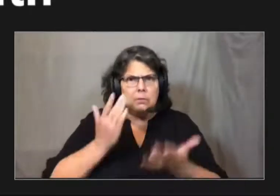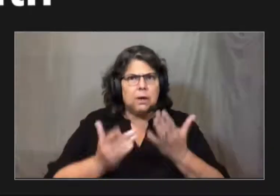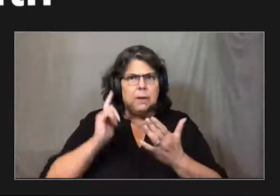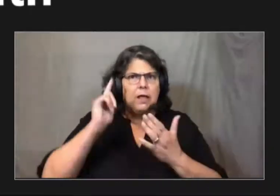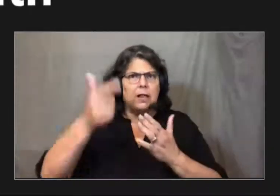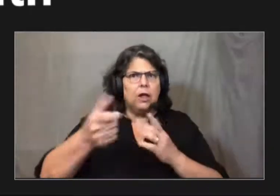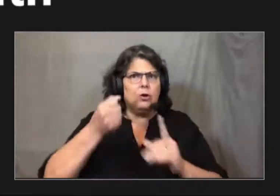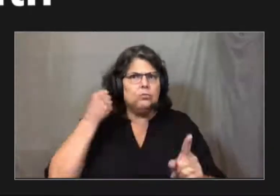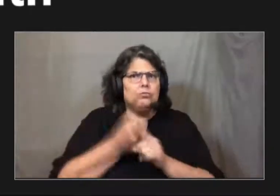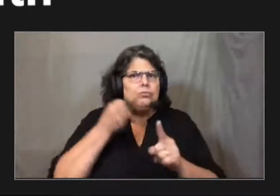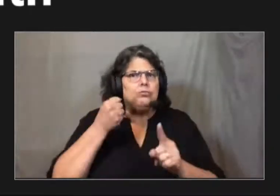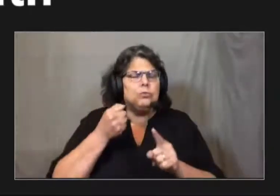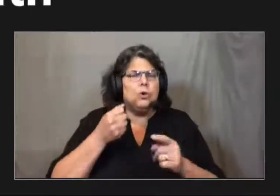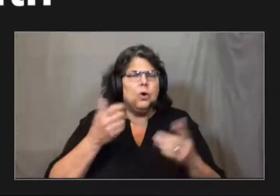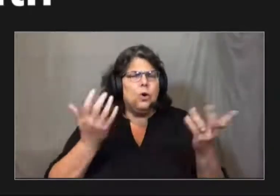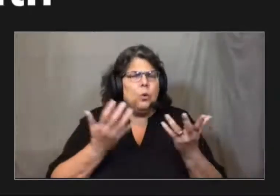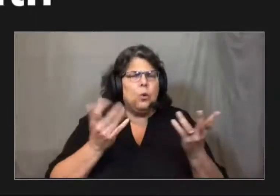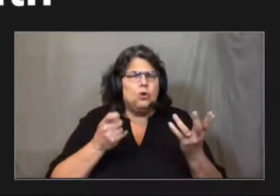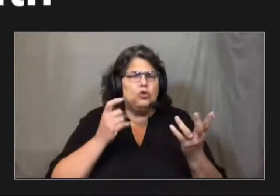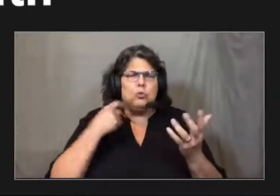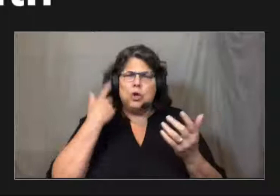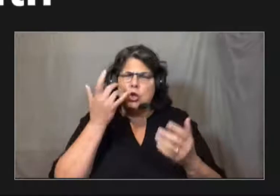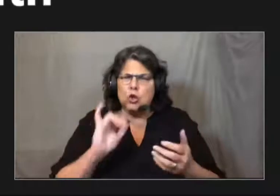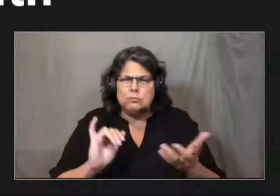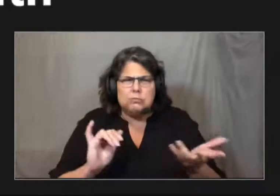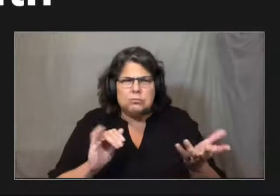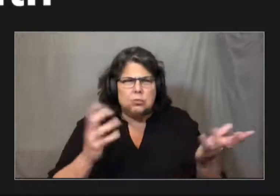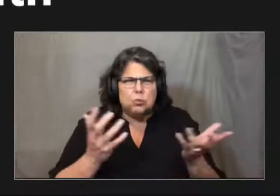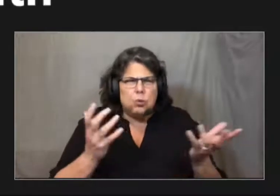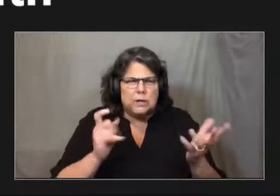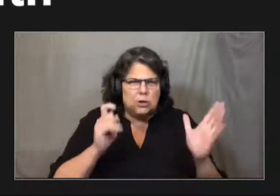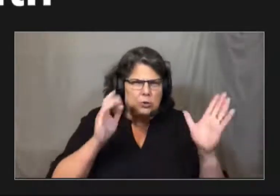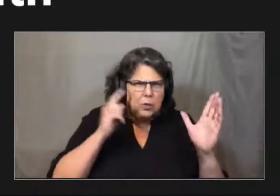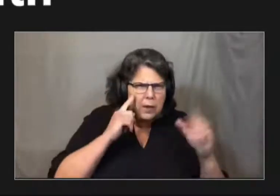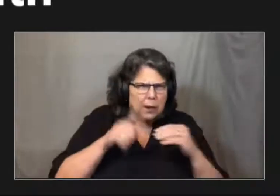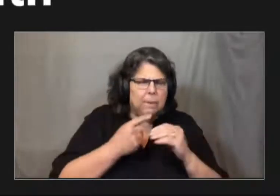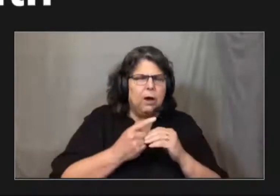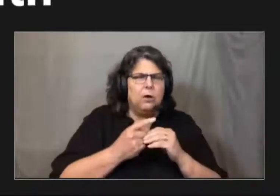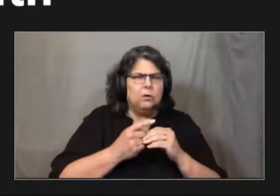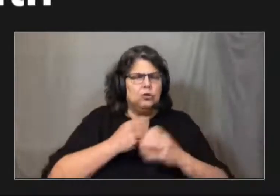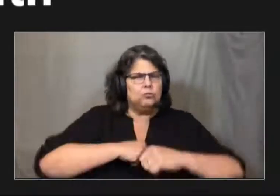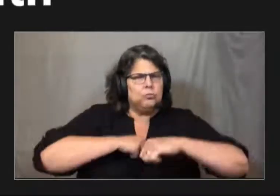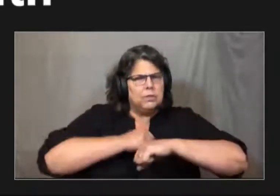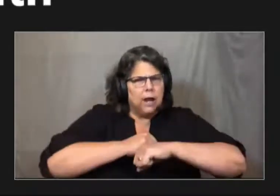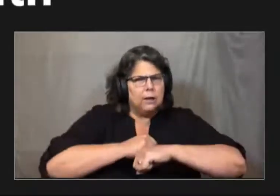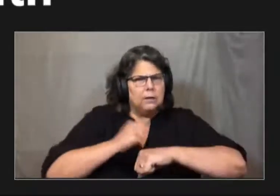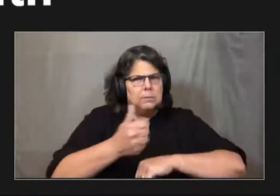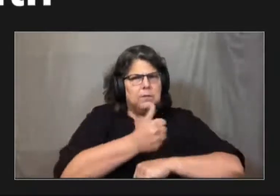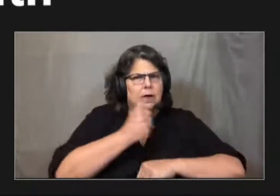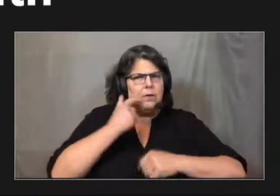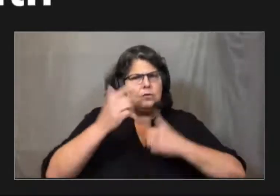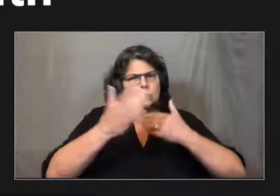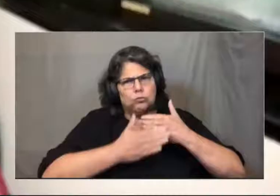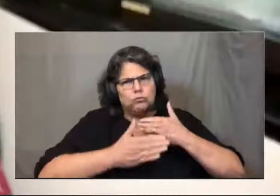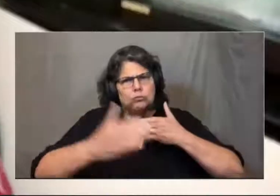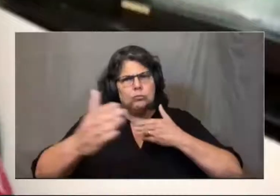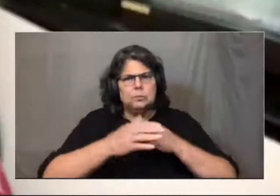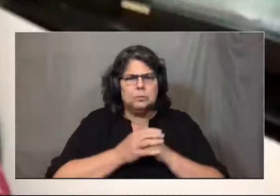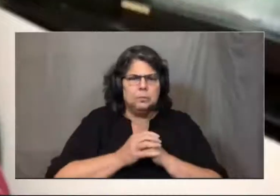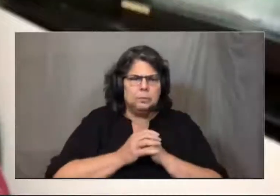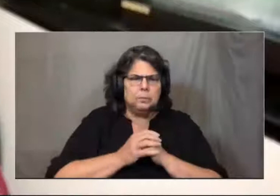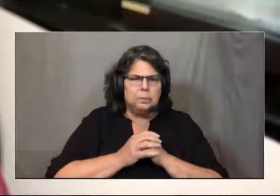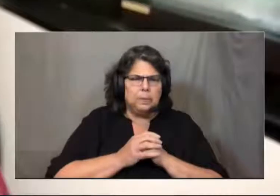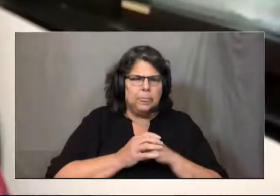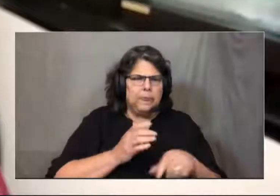kind of symptoms should people be looking out for and take care of their health in the long run? Well, since I'm